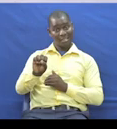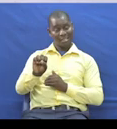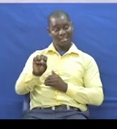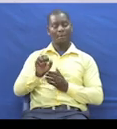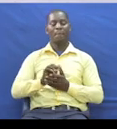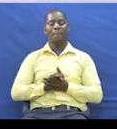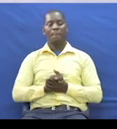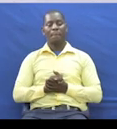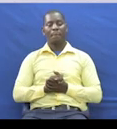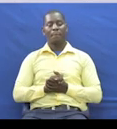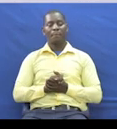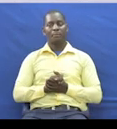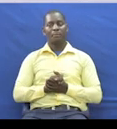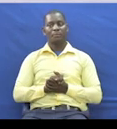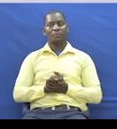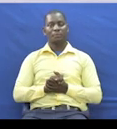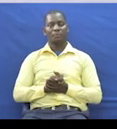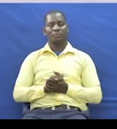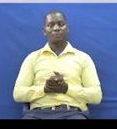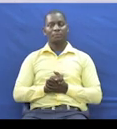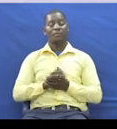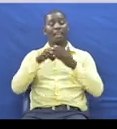of proton